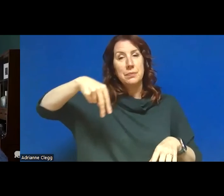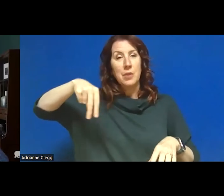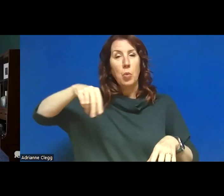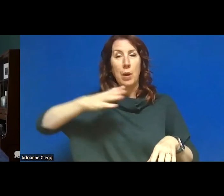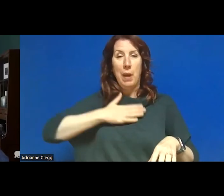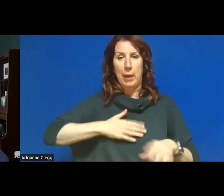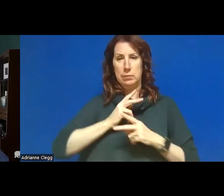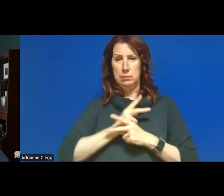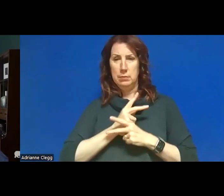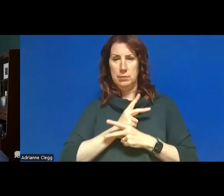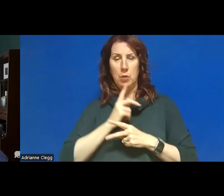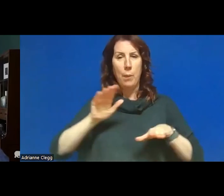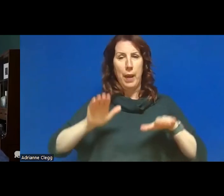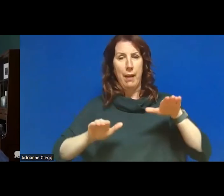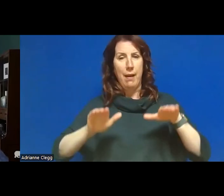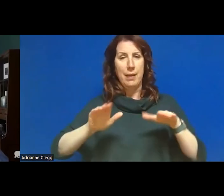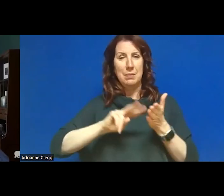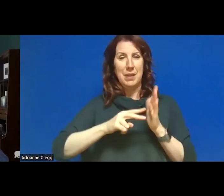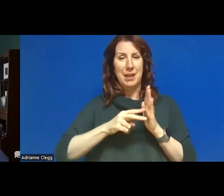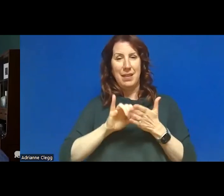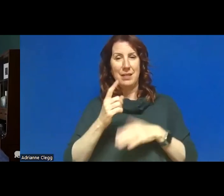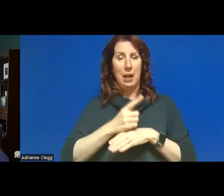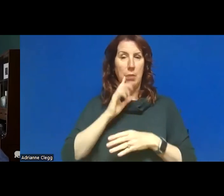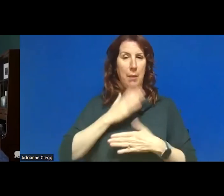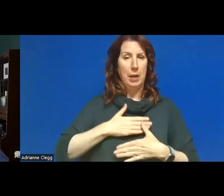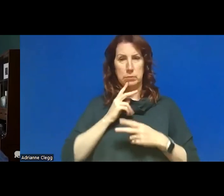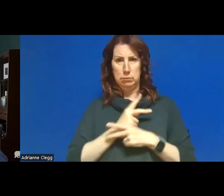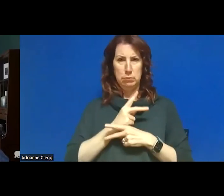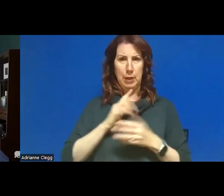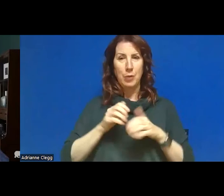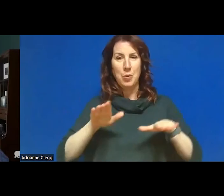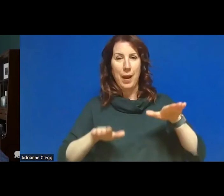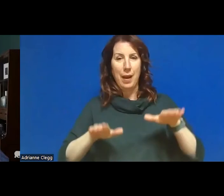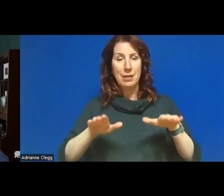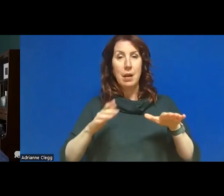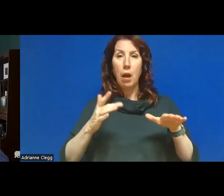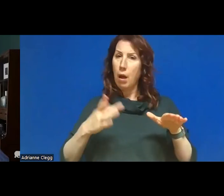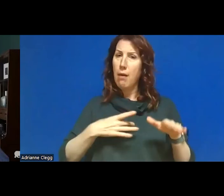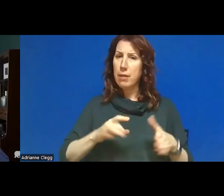computing what balance means that day. I like me.